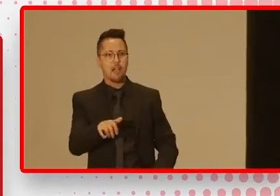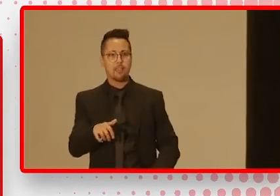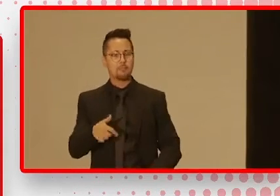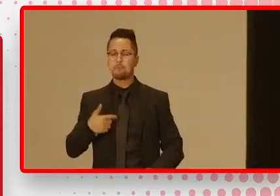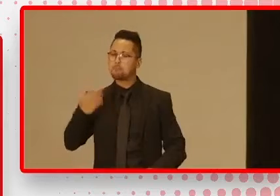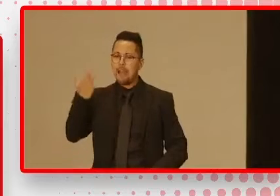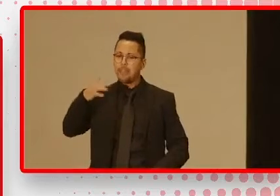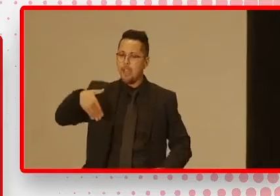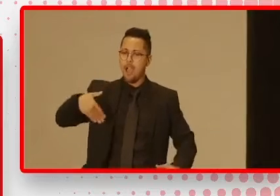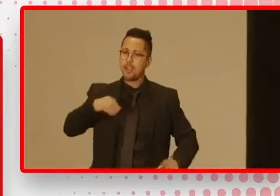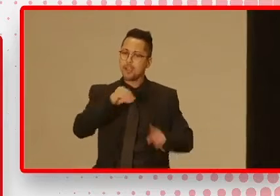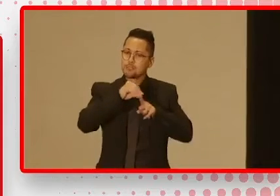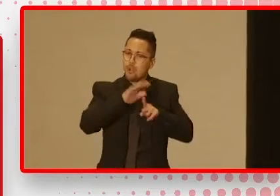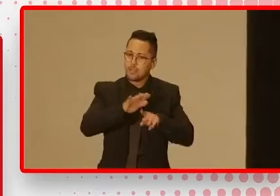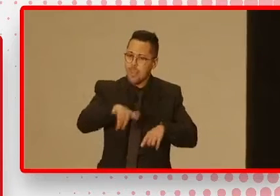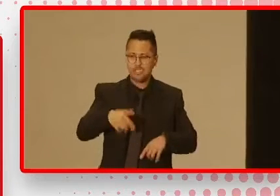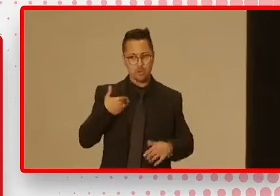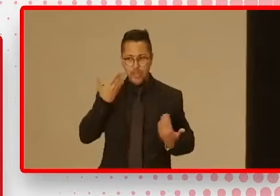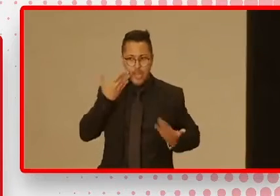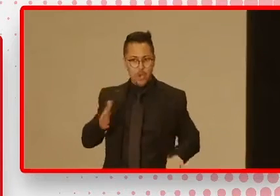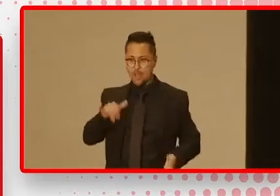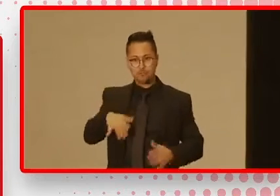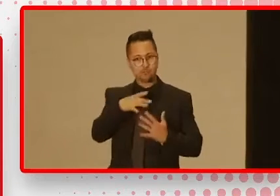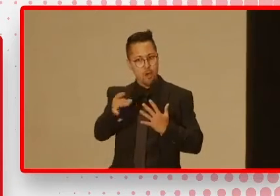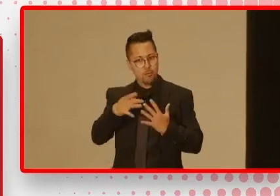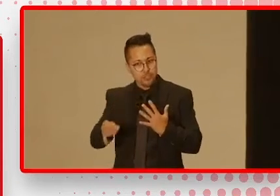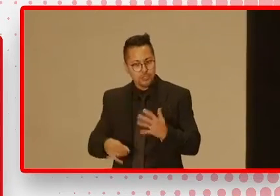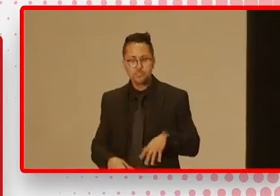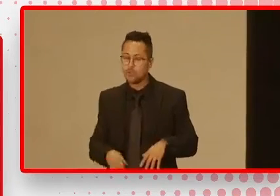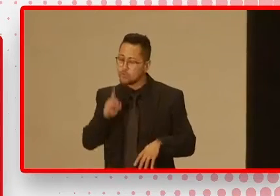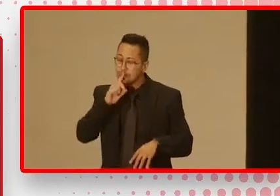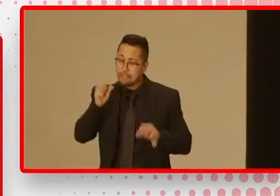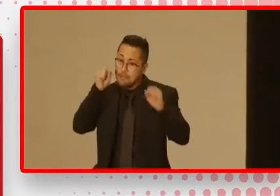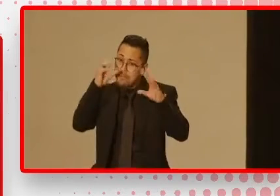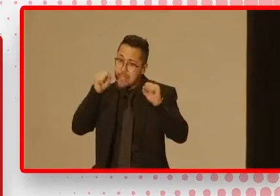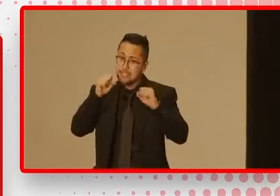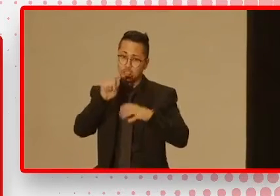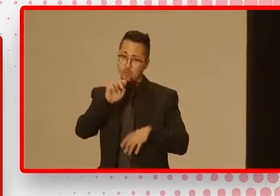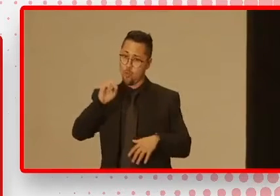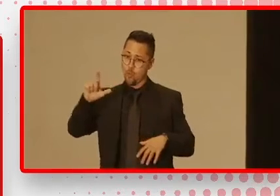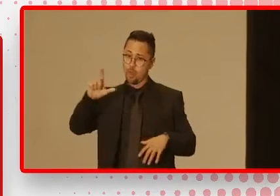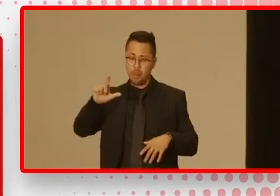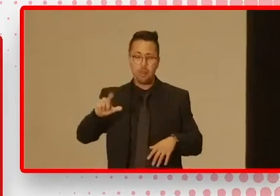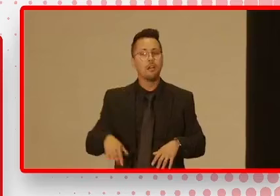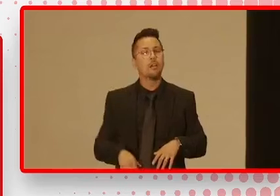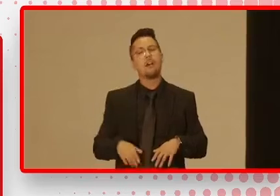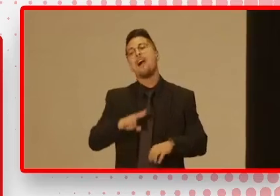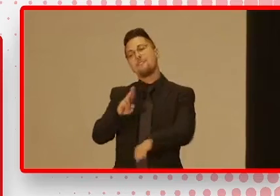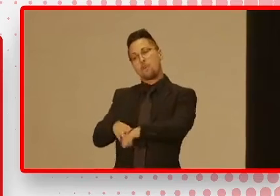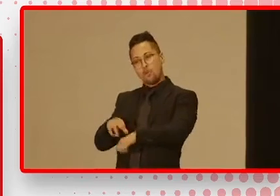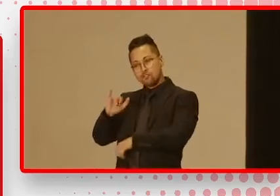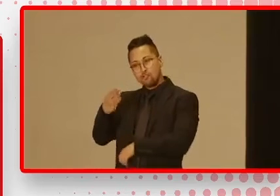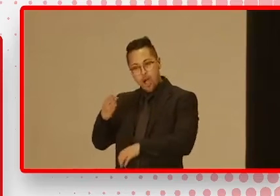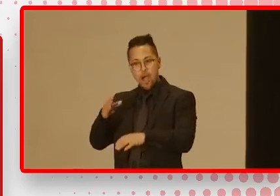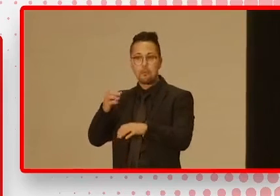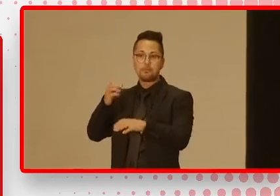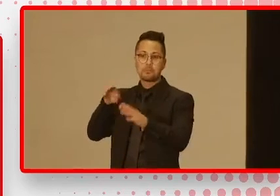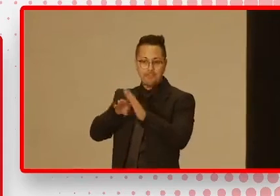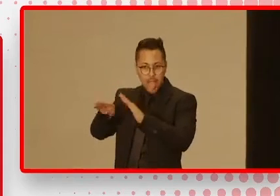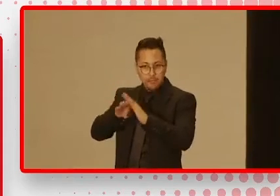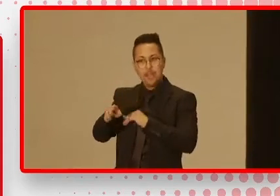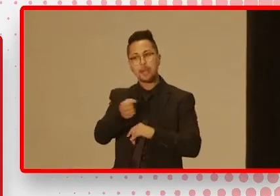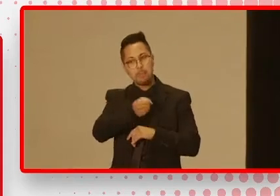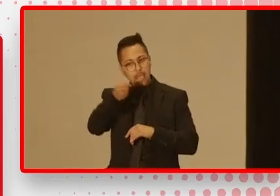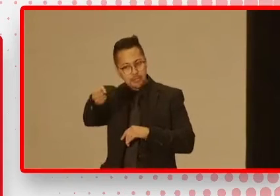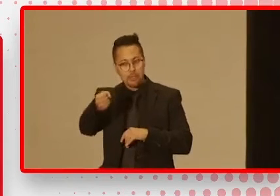to it, so they didn't know it was an option. So it is a pretty amazing tool. And then, of course, job development and placement, that's a big service of